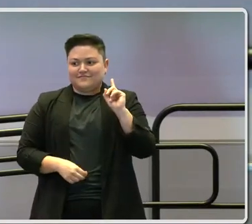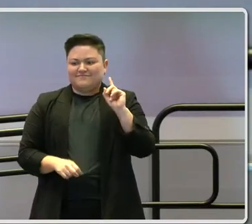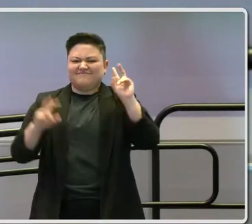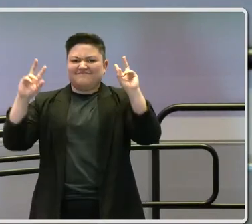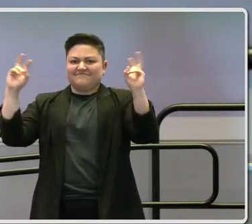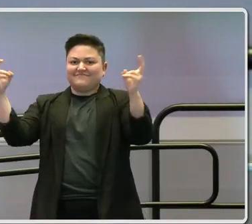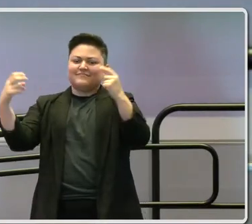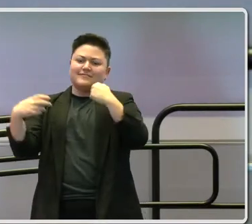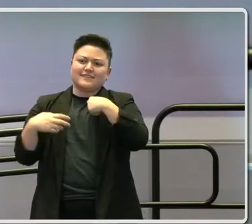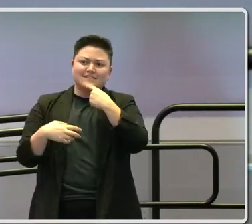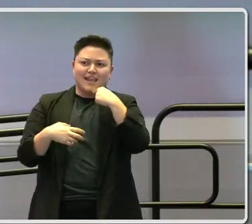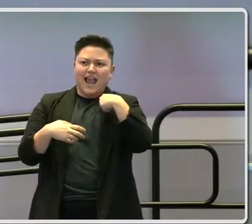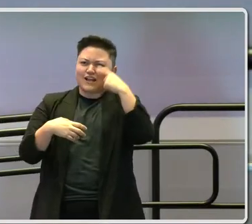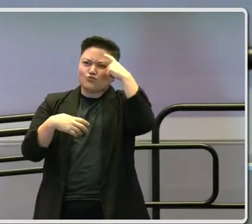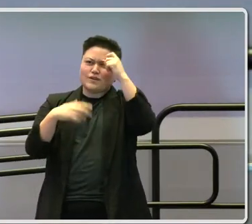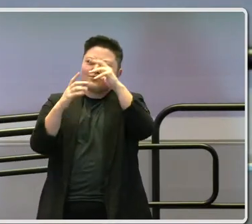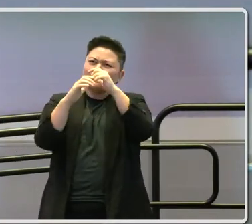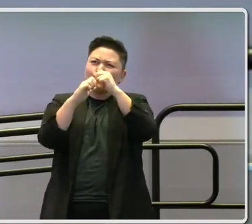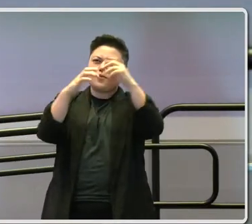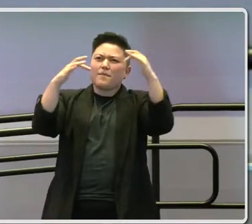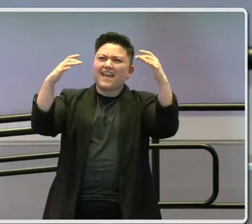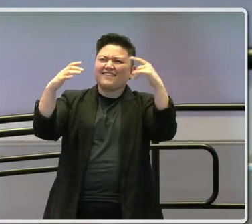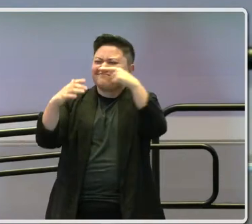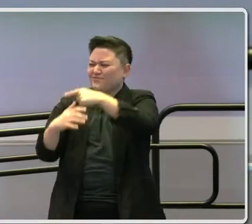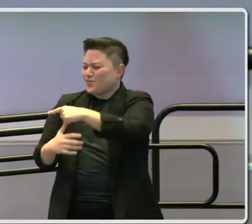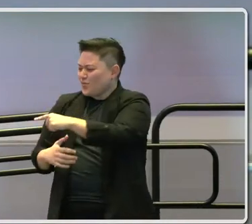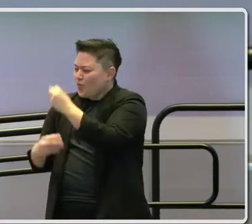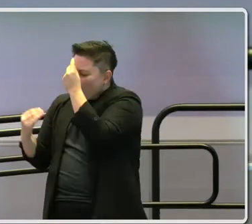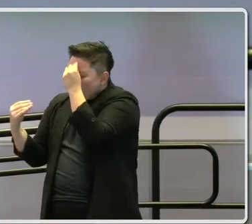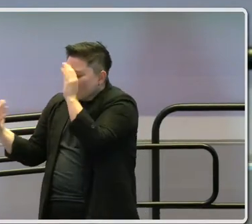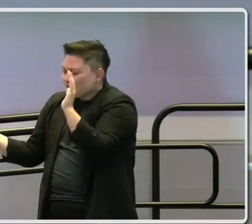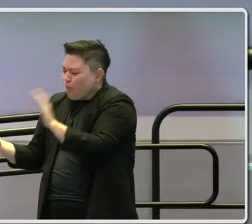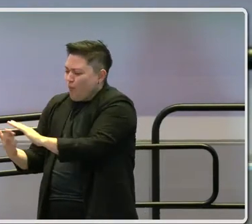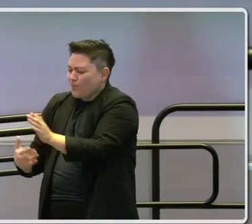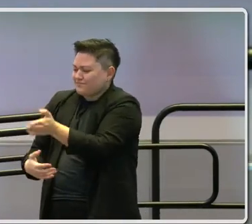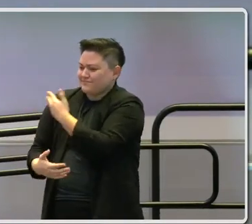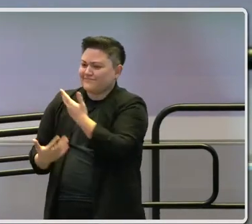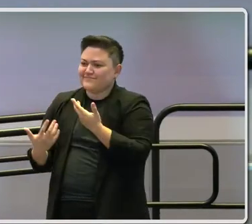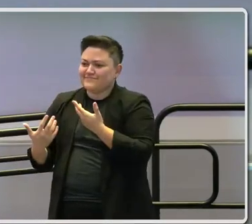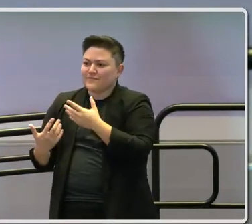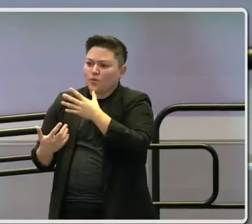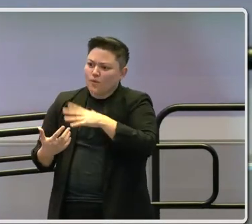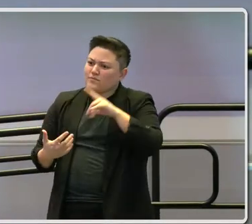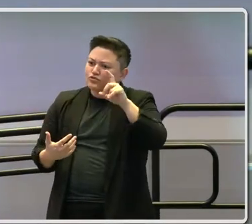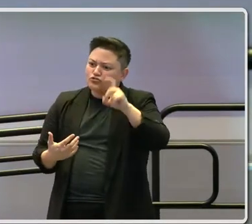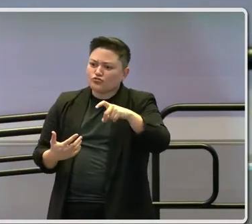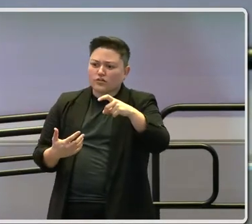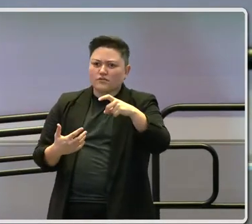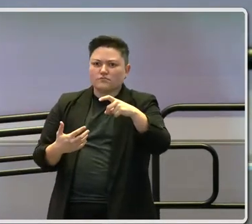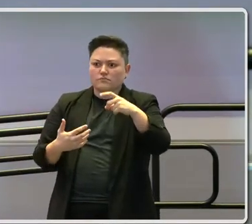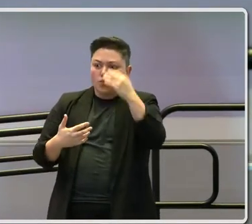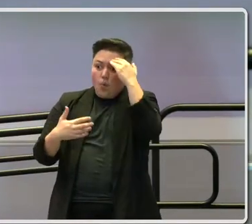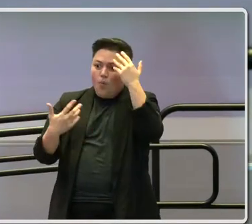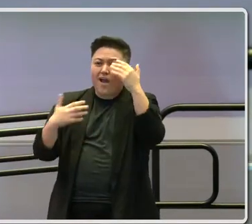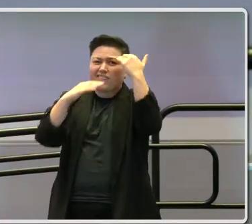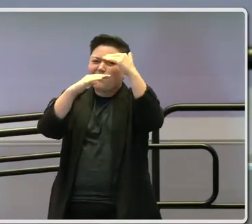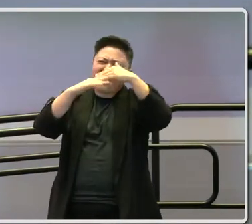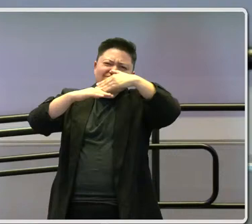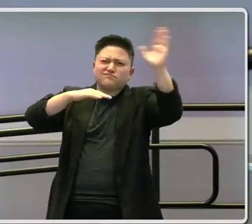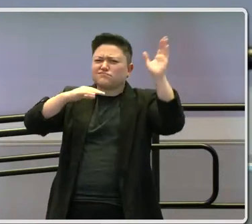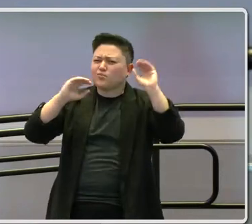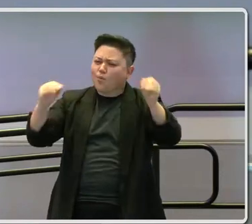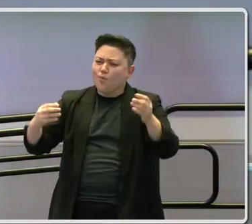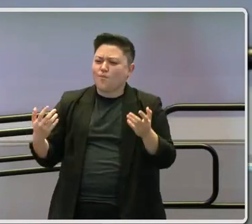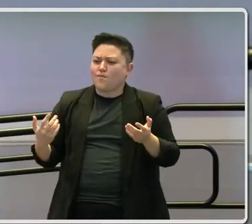big. I say they think too small. Women should know no bounds. And finally, thanks to